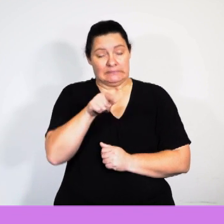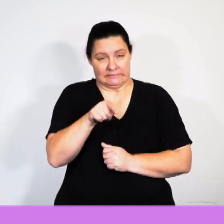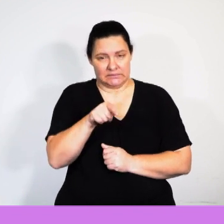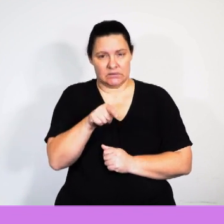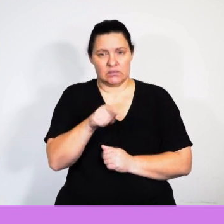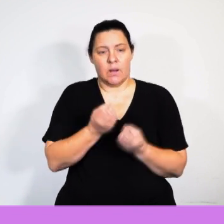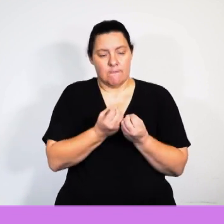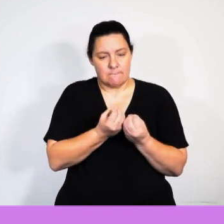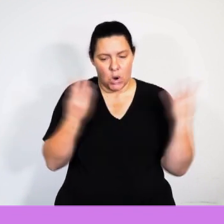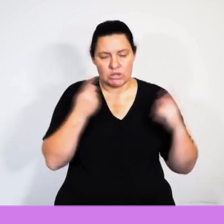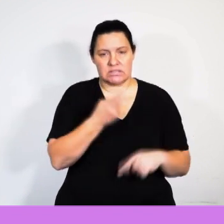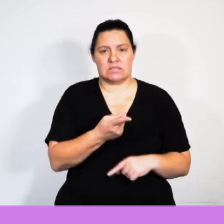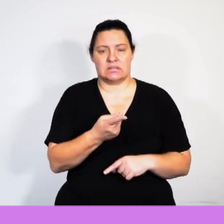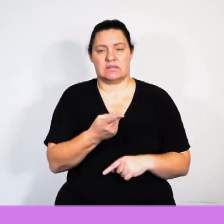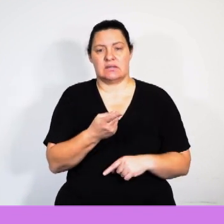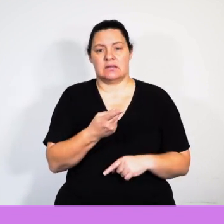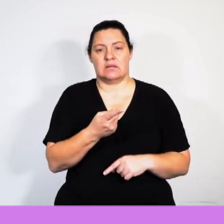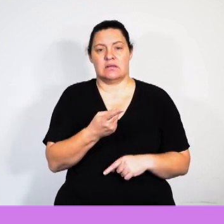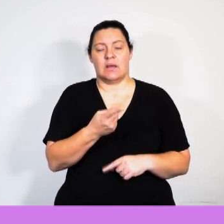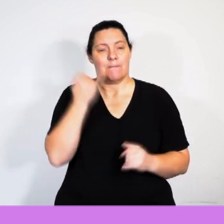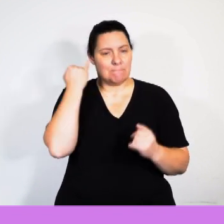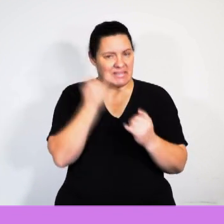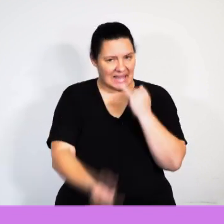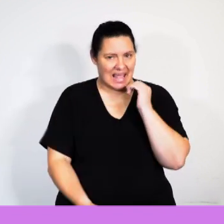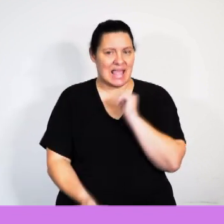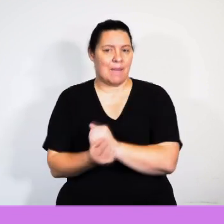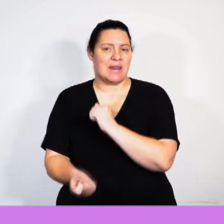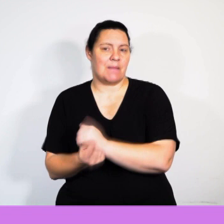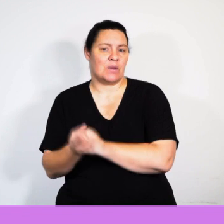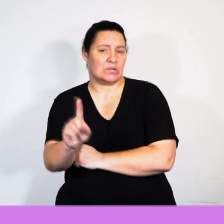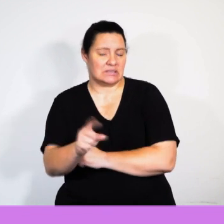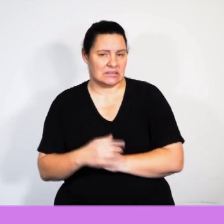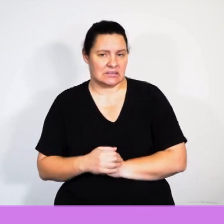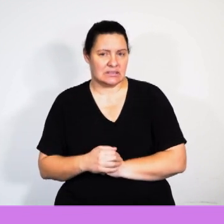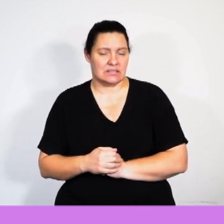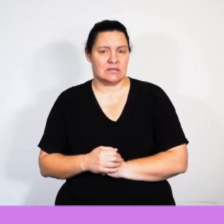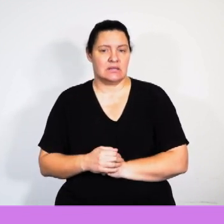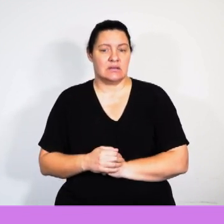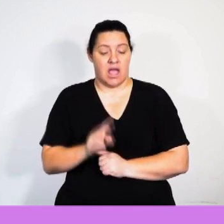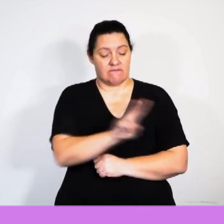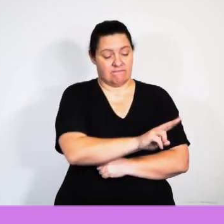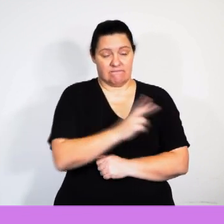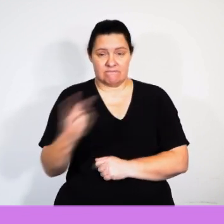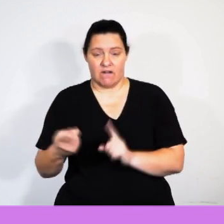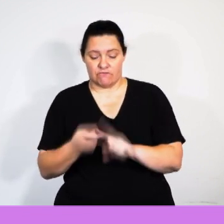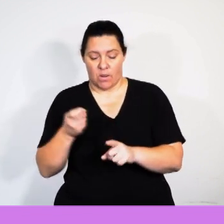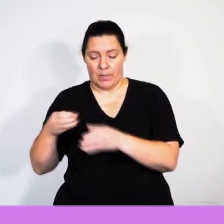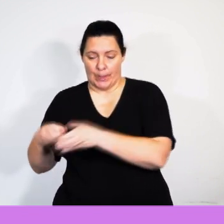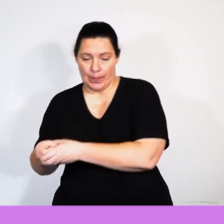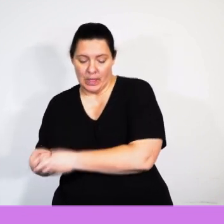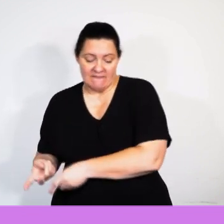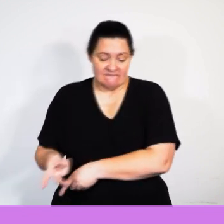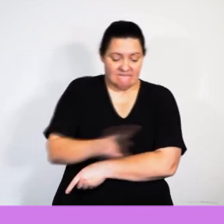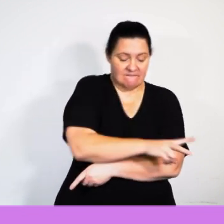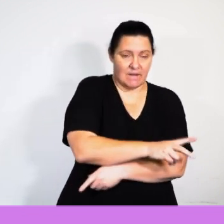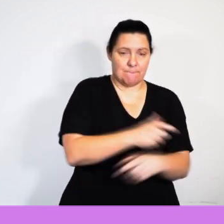In this section, most of the time, mistakes that normally occur are when converting from